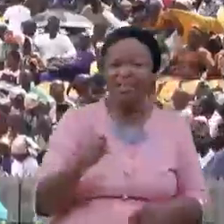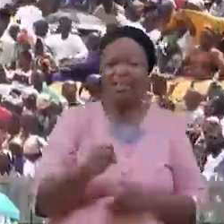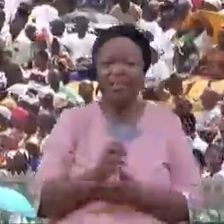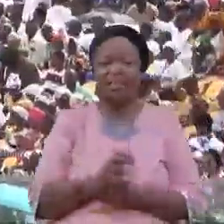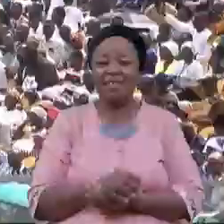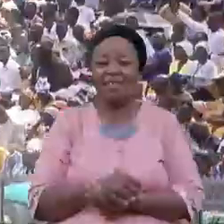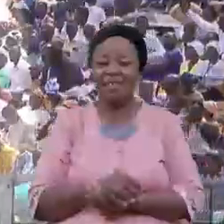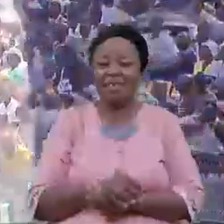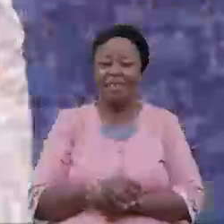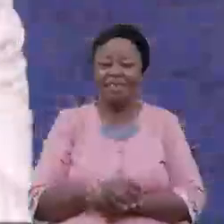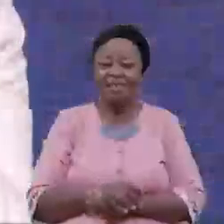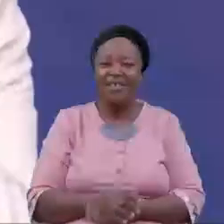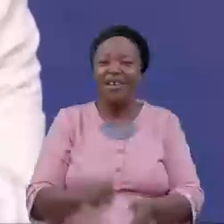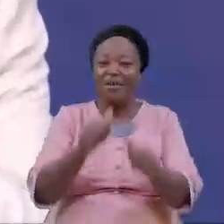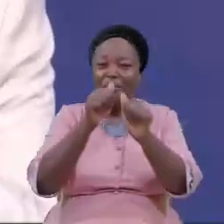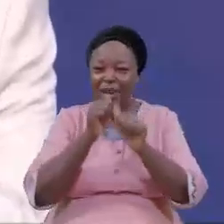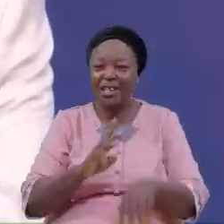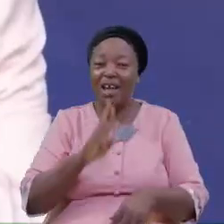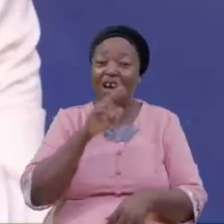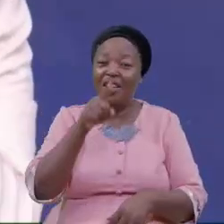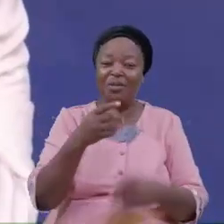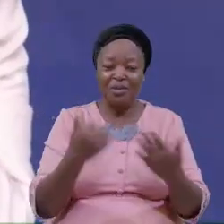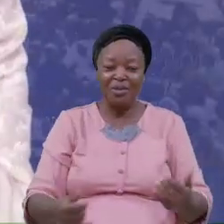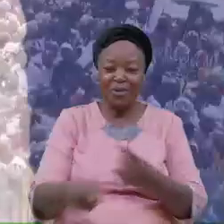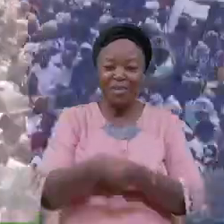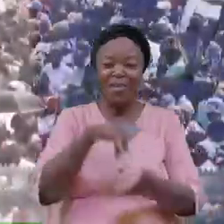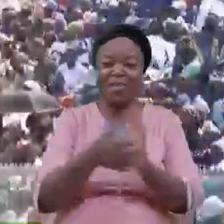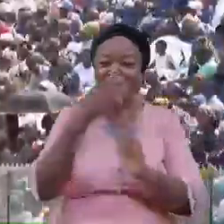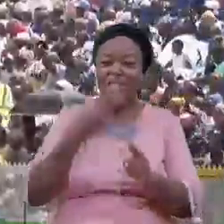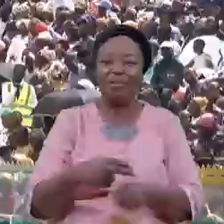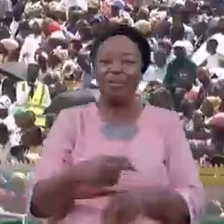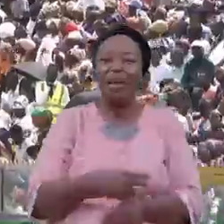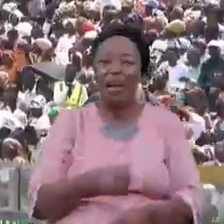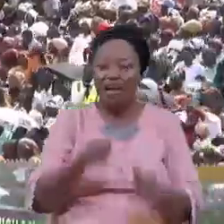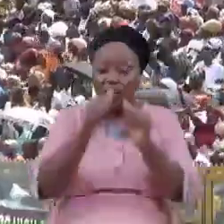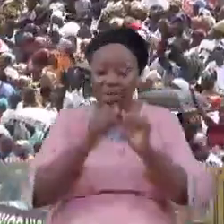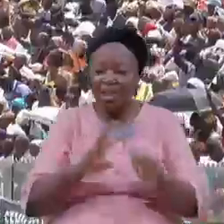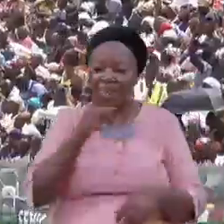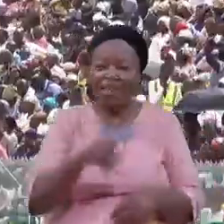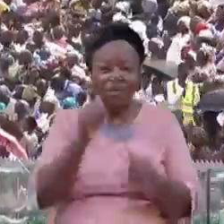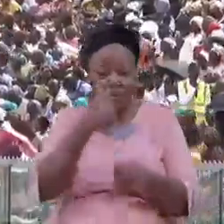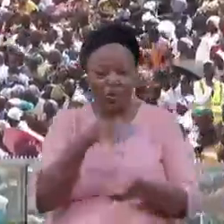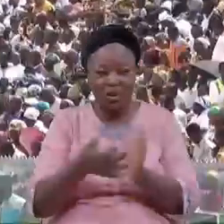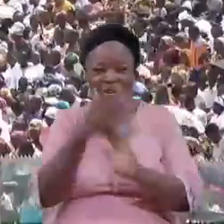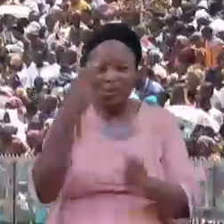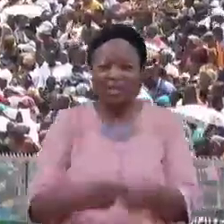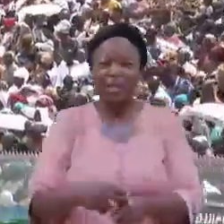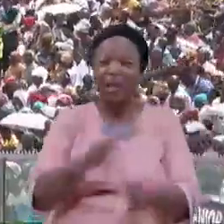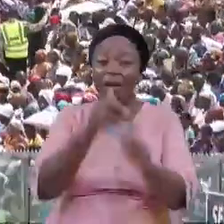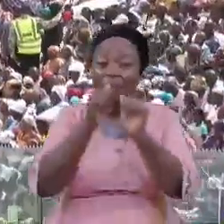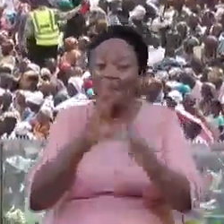Blessed are you today. Blessed are you tomorrow. Blessed are you through life